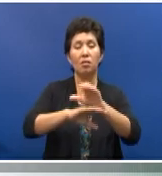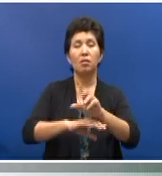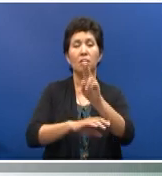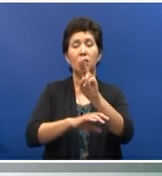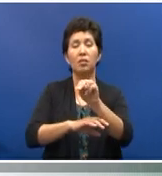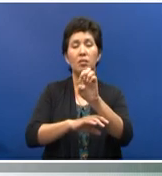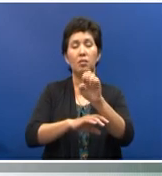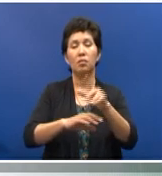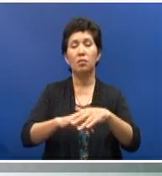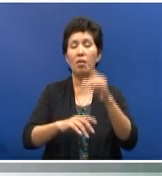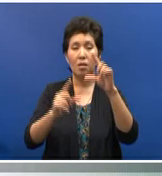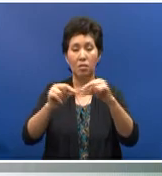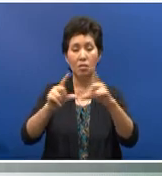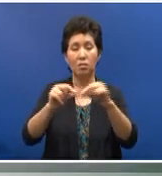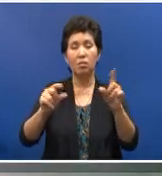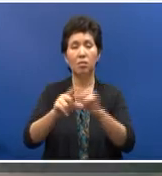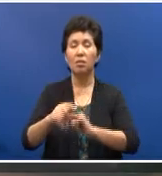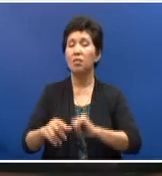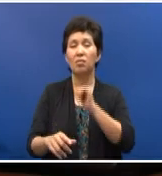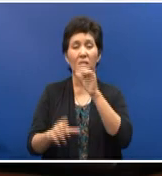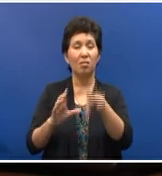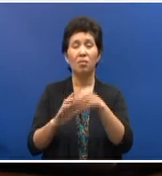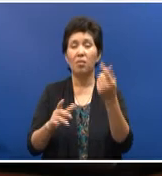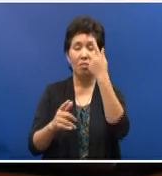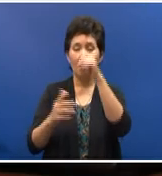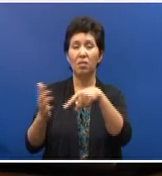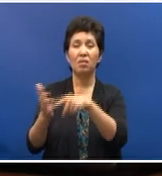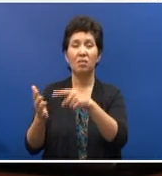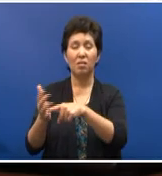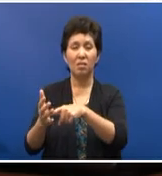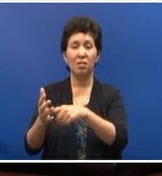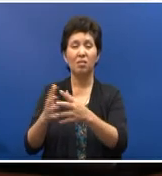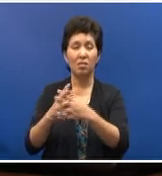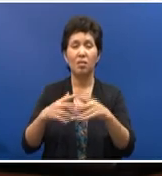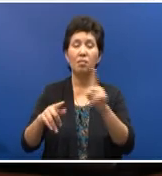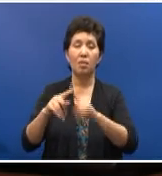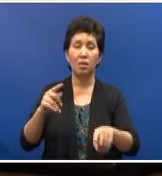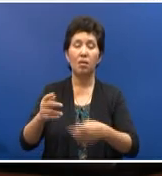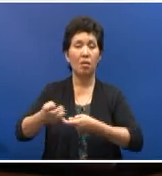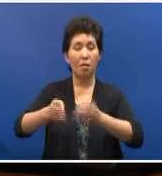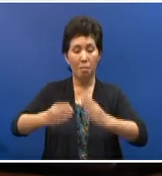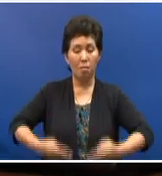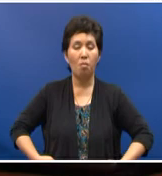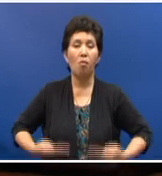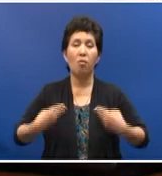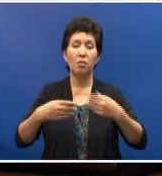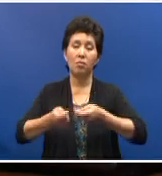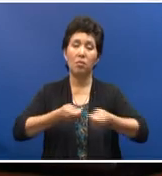and Tokyo. Okay, so they are not the producers for these resources, okay, but they are the one who control the